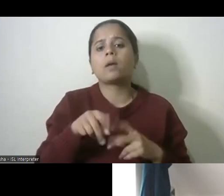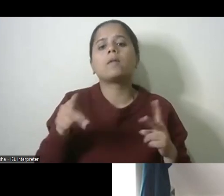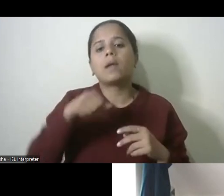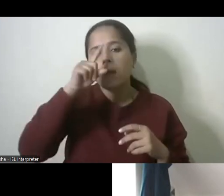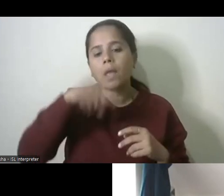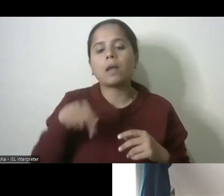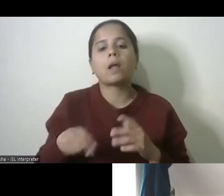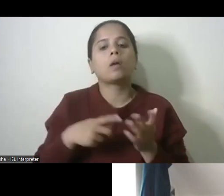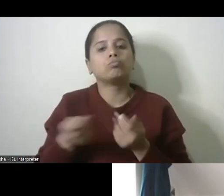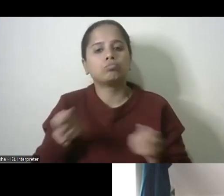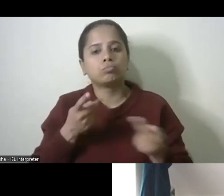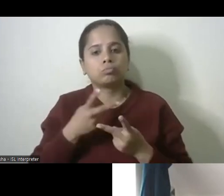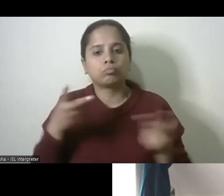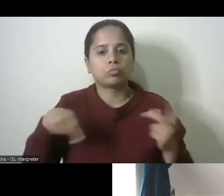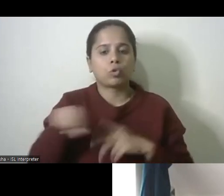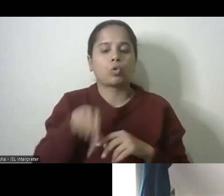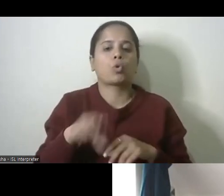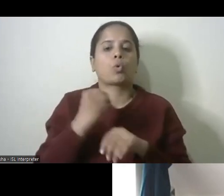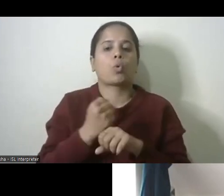Revolutionary Guerrillas, winner of the